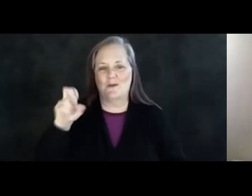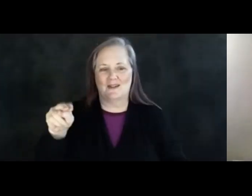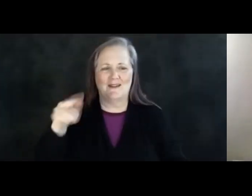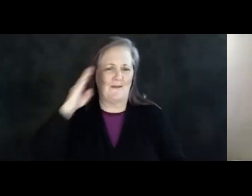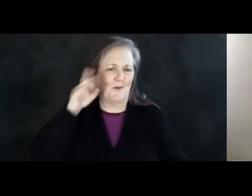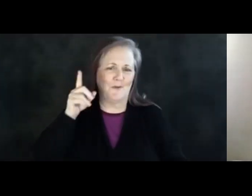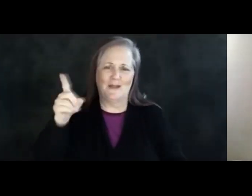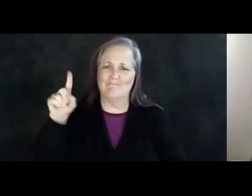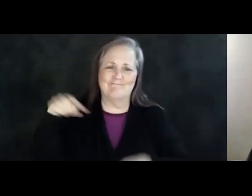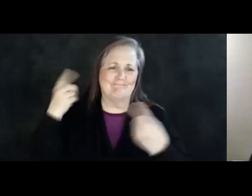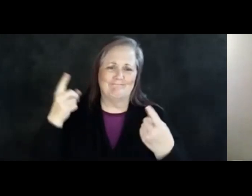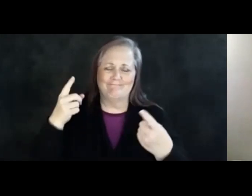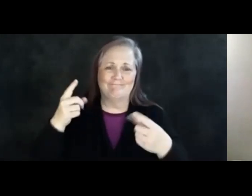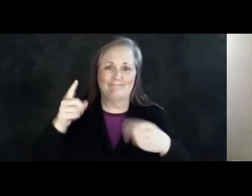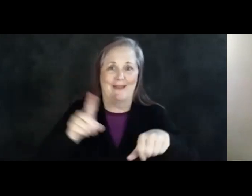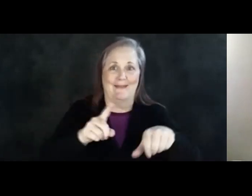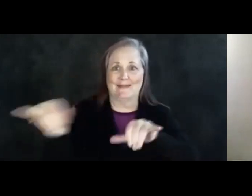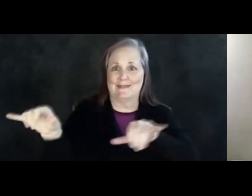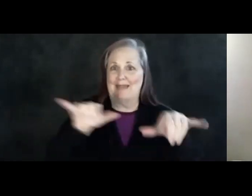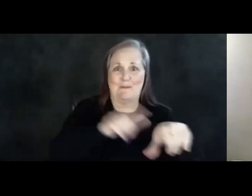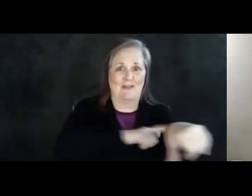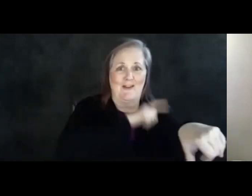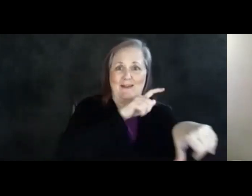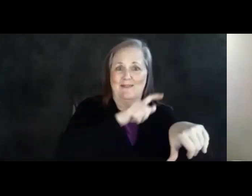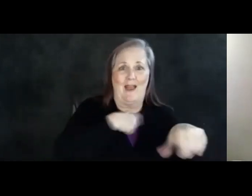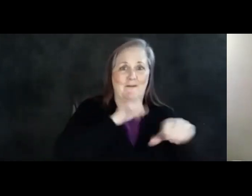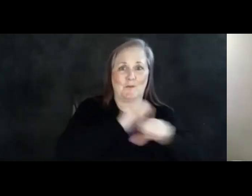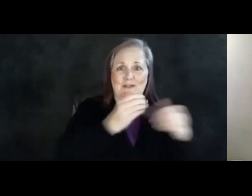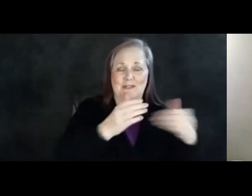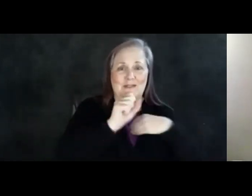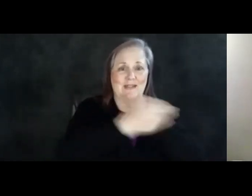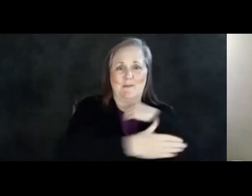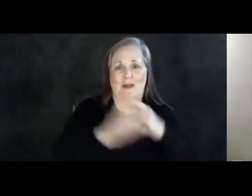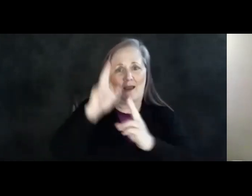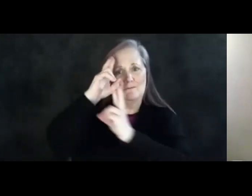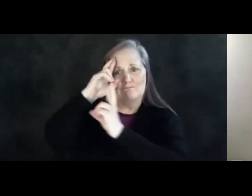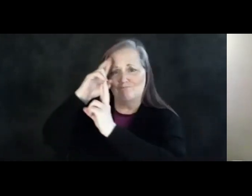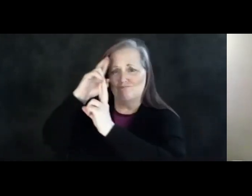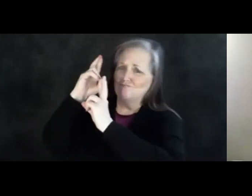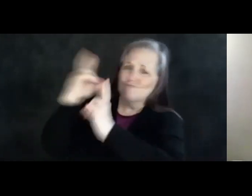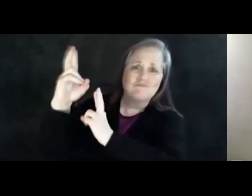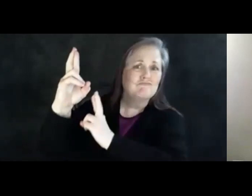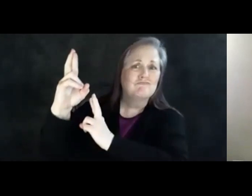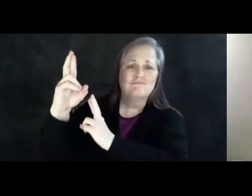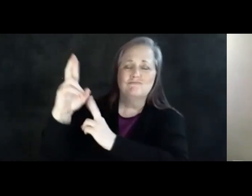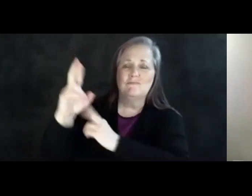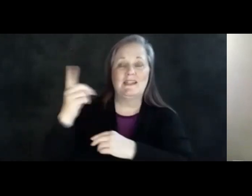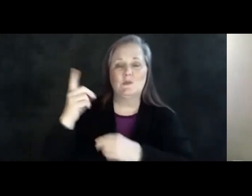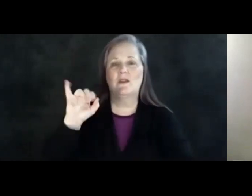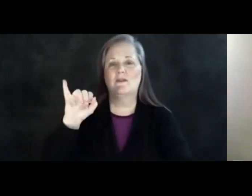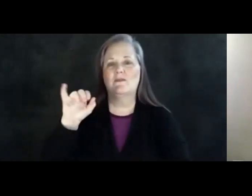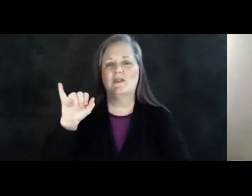Dr. Cohen for as long as I've worked in Sacramento County. I respect him highly. He is one of the infectious